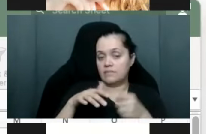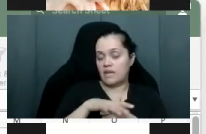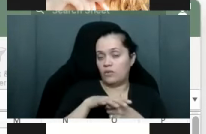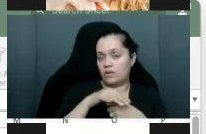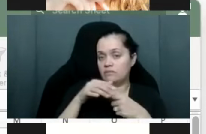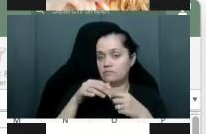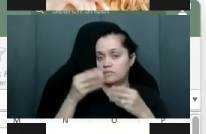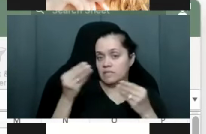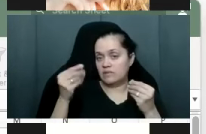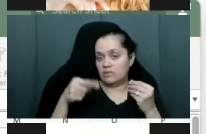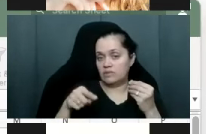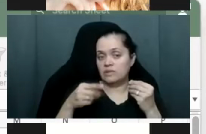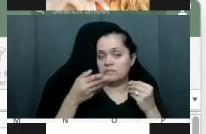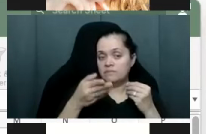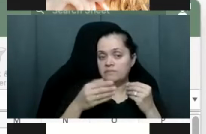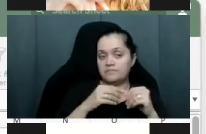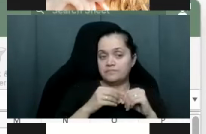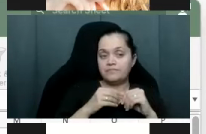There they are.